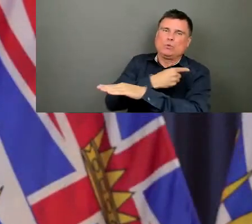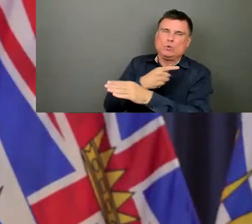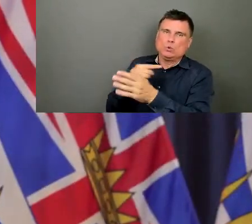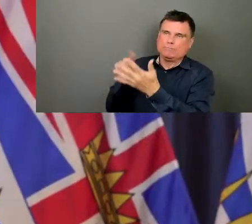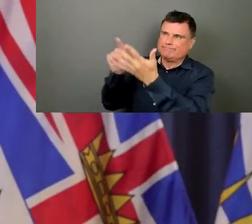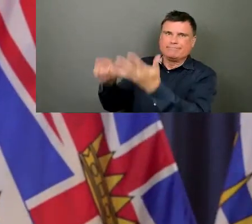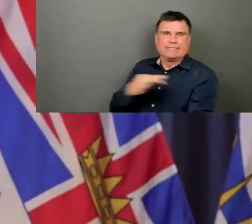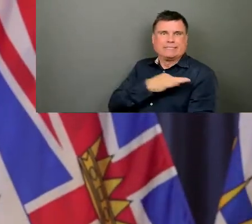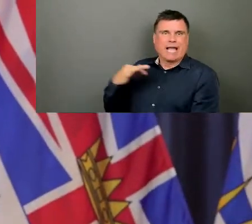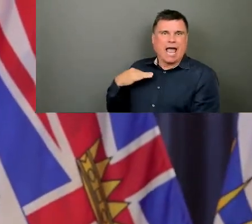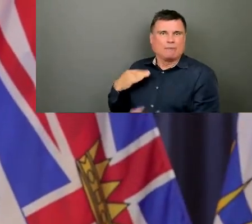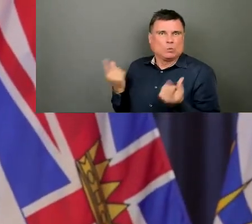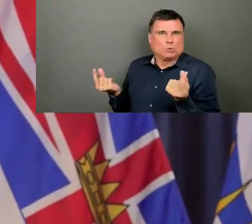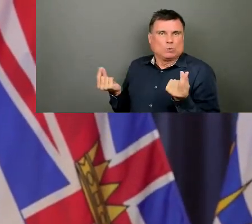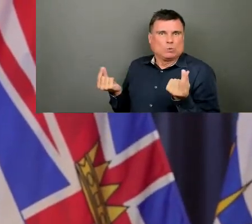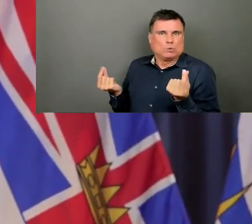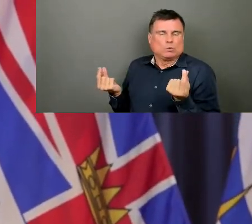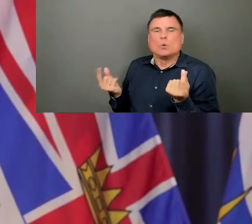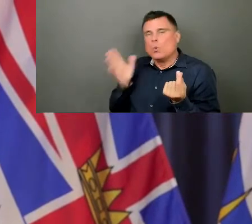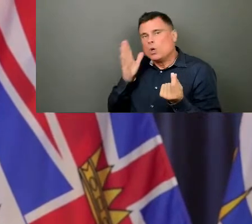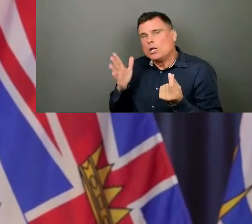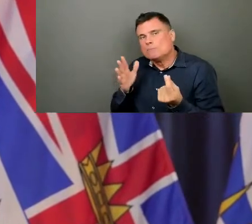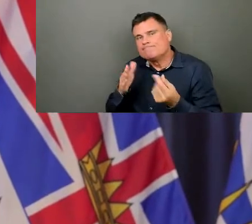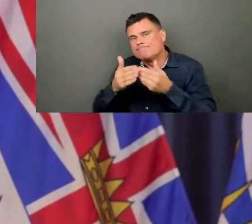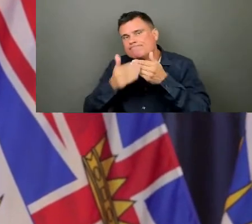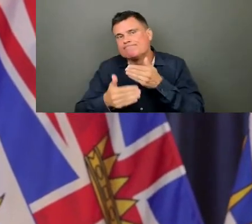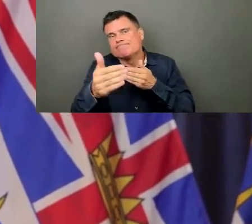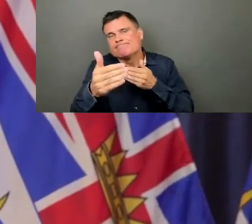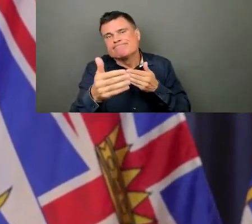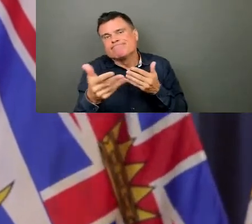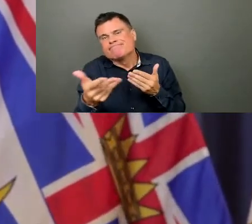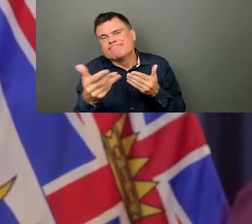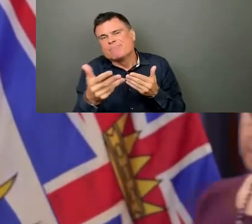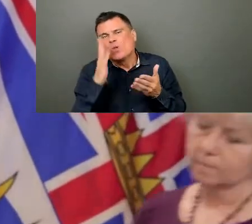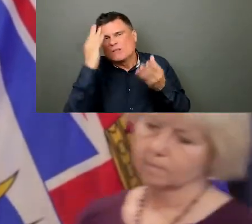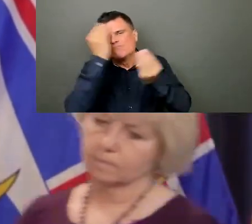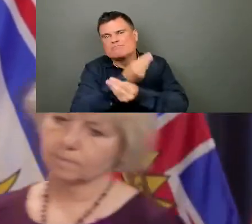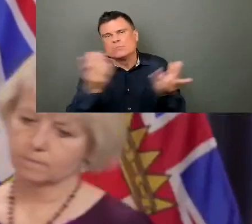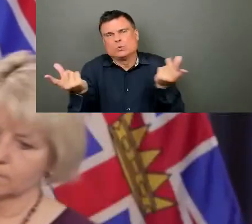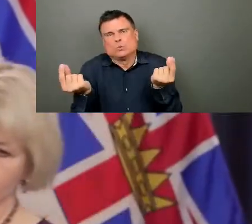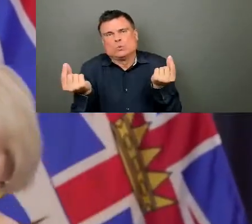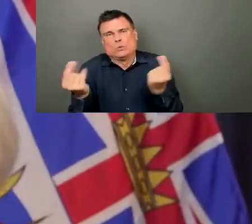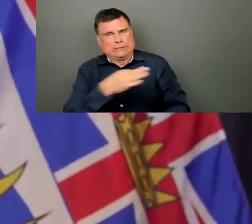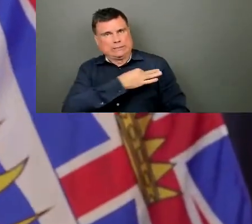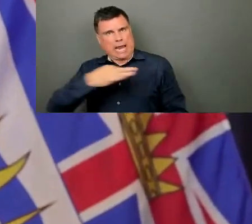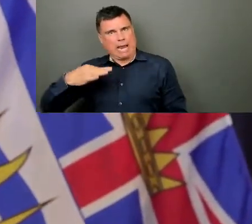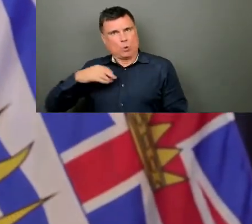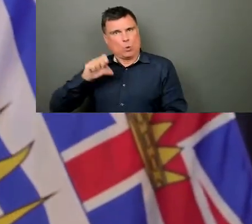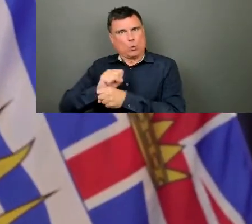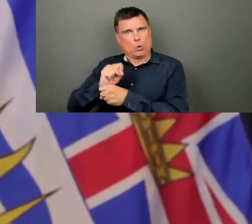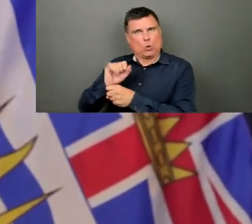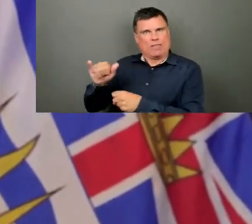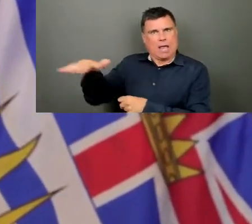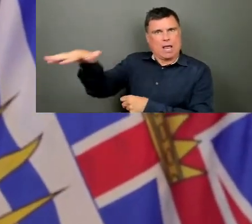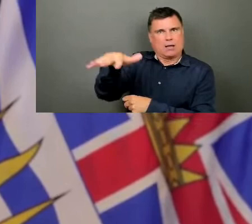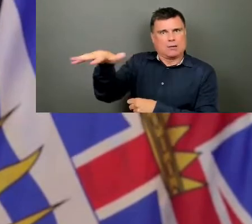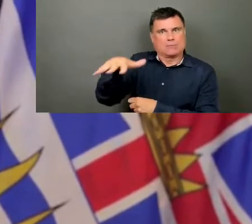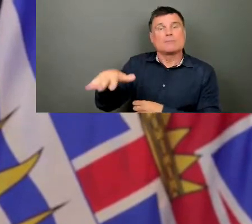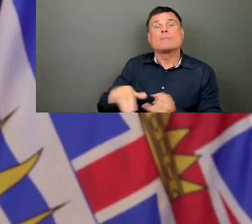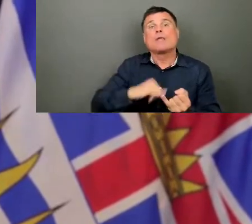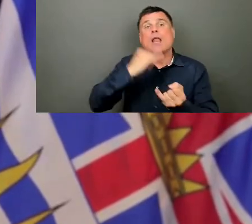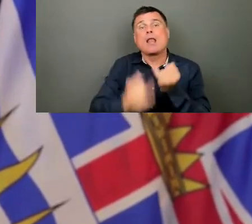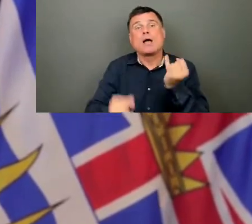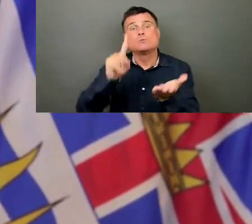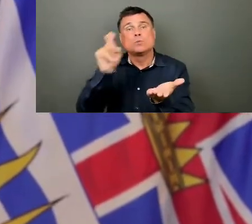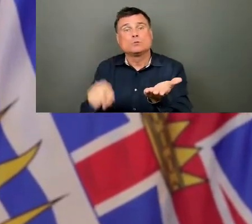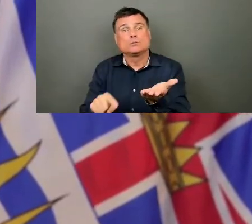We have time for one more question this afternoon. As a reminder to everybody on the phone line, Minister Dix and Dr. Henry will release a statement